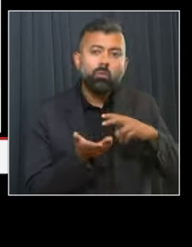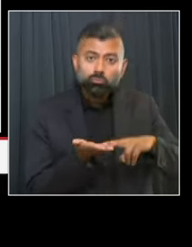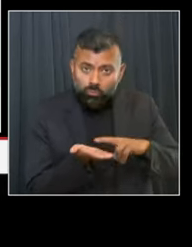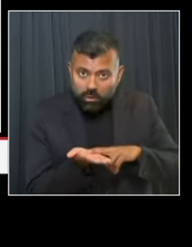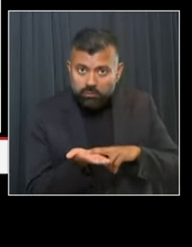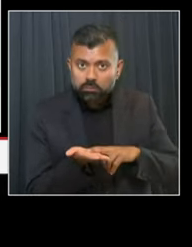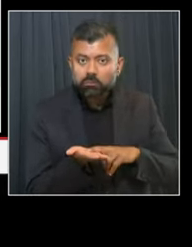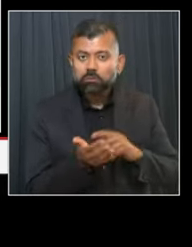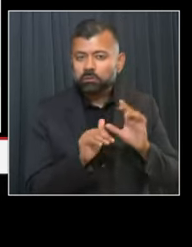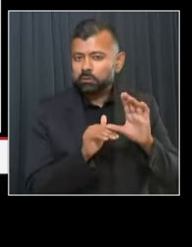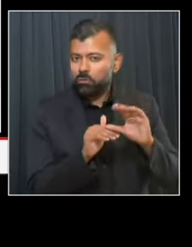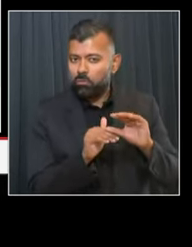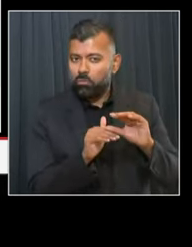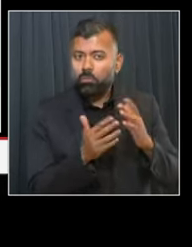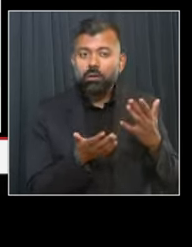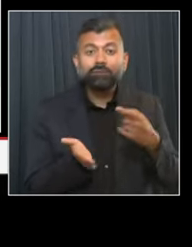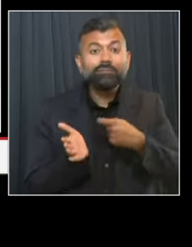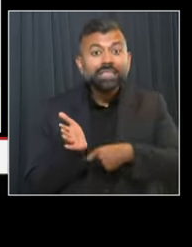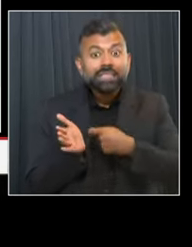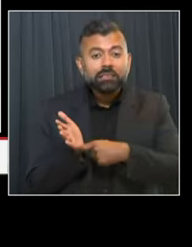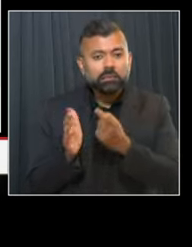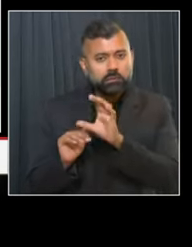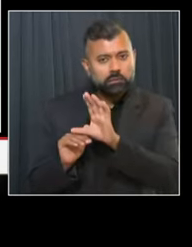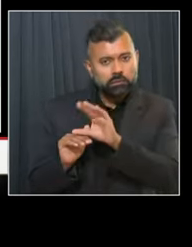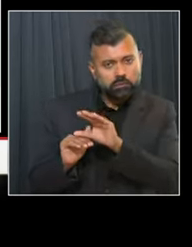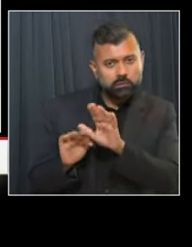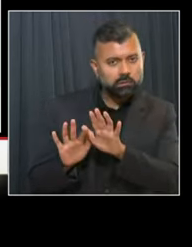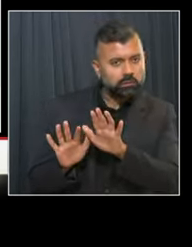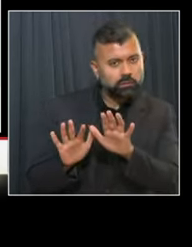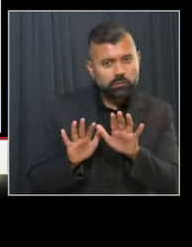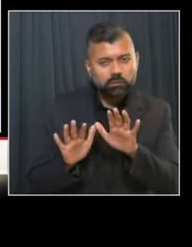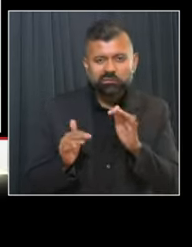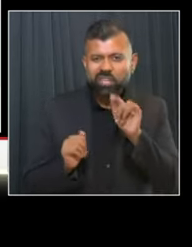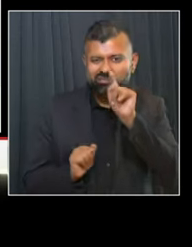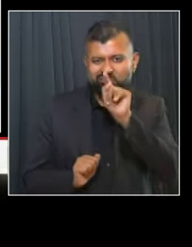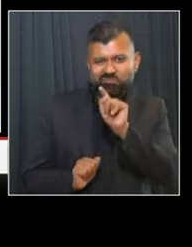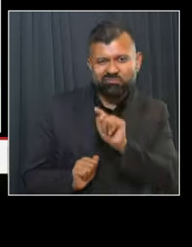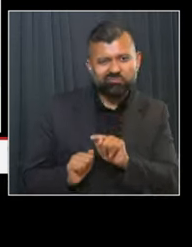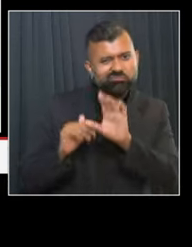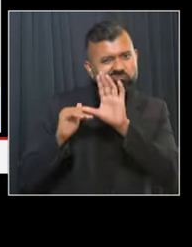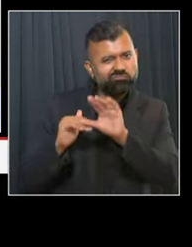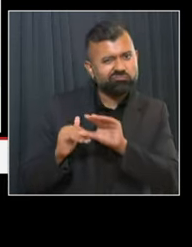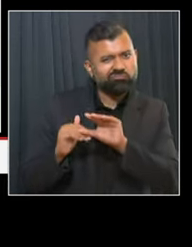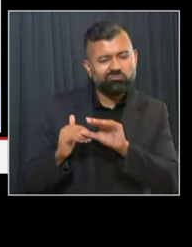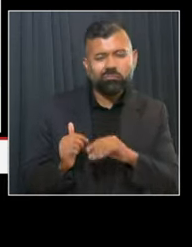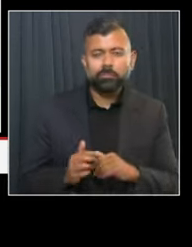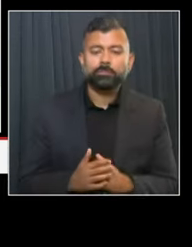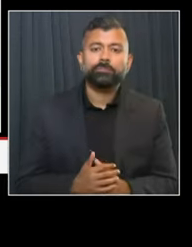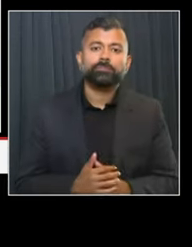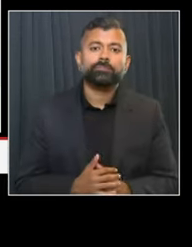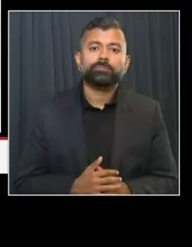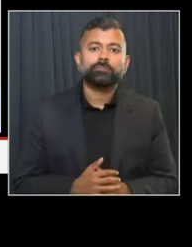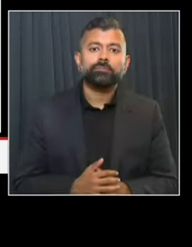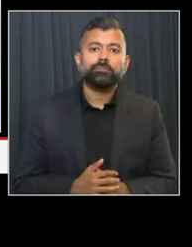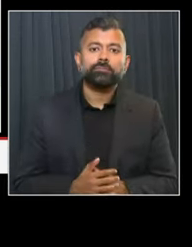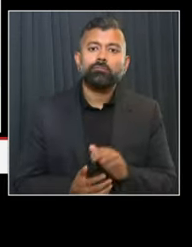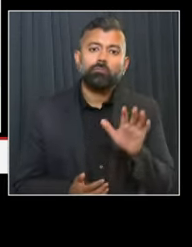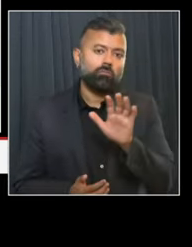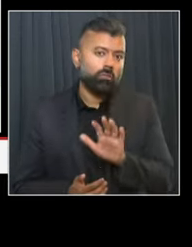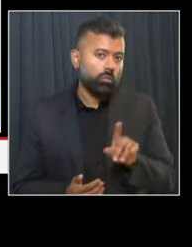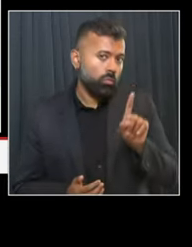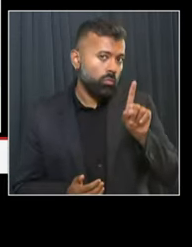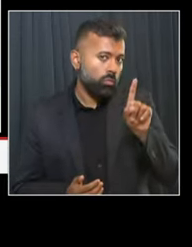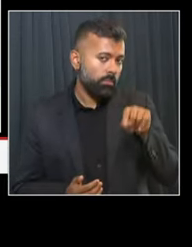we made about $1 billion of reductions in what we call the out years of the financial plan. So that's FY27, FY28, and